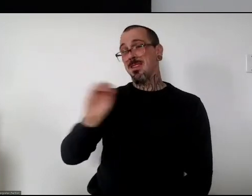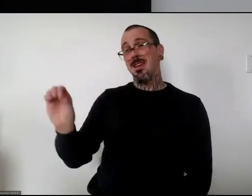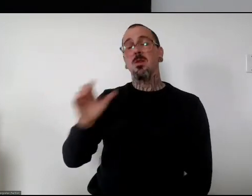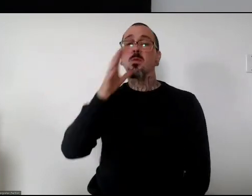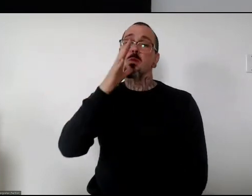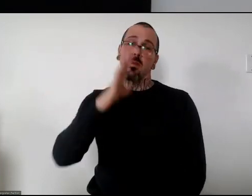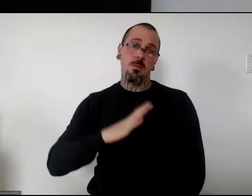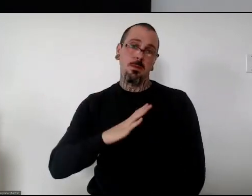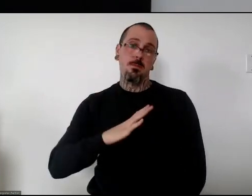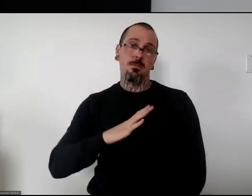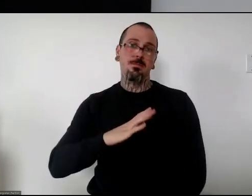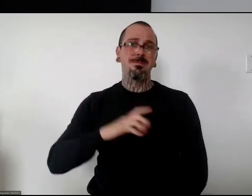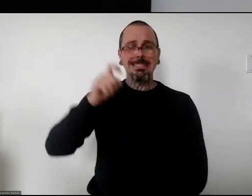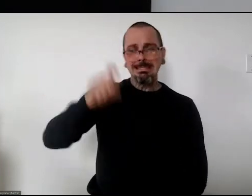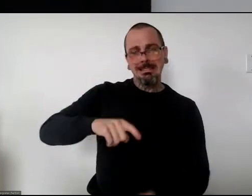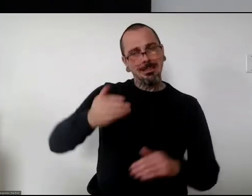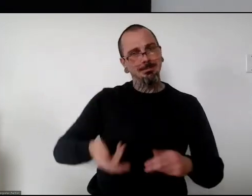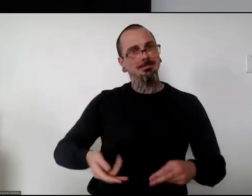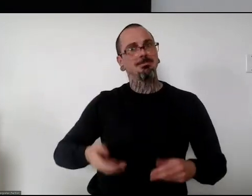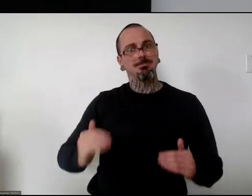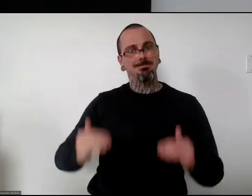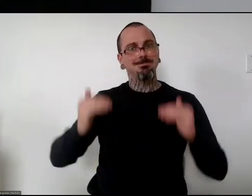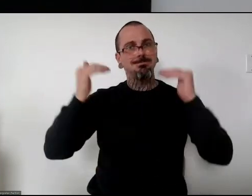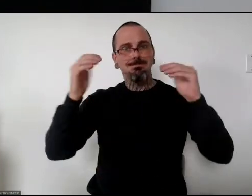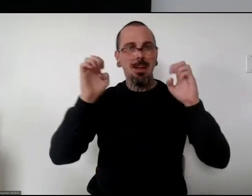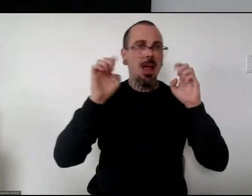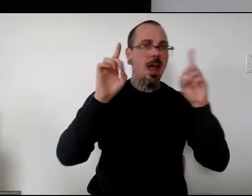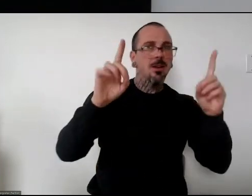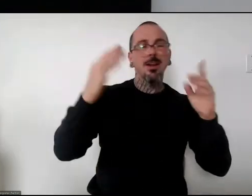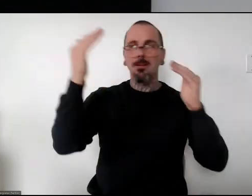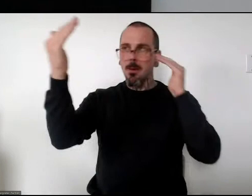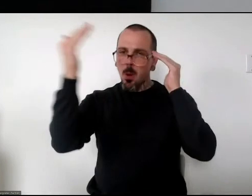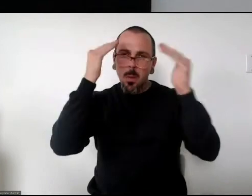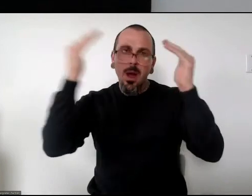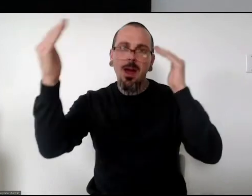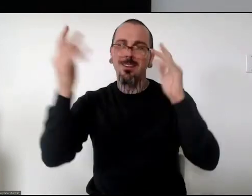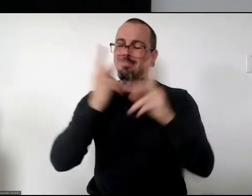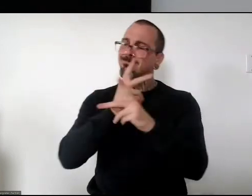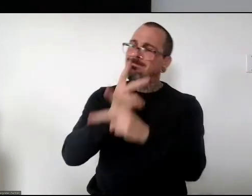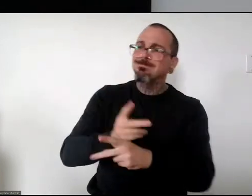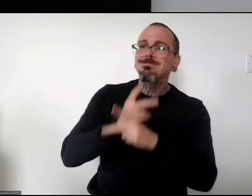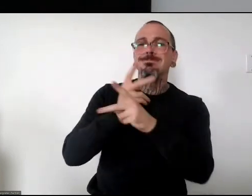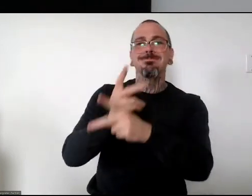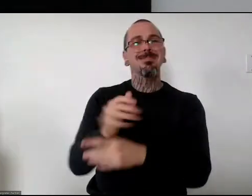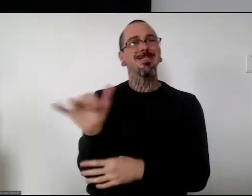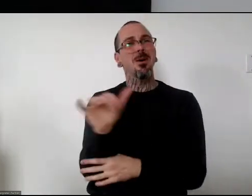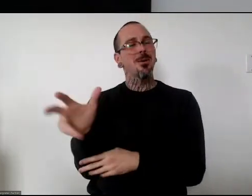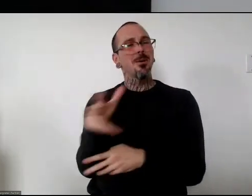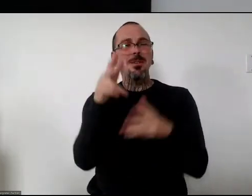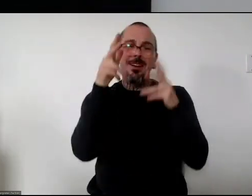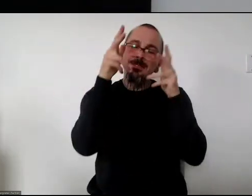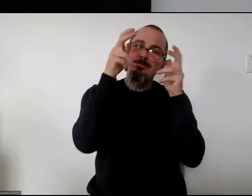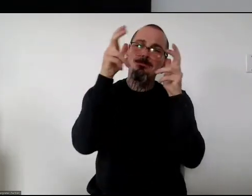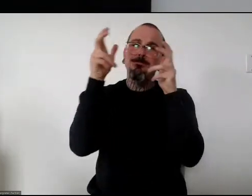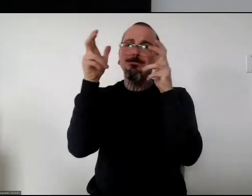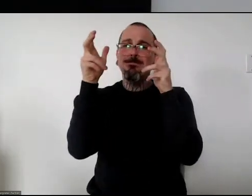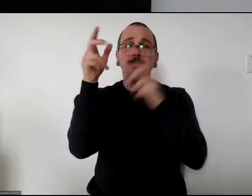education. We need to care more. We need to listen to understand, really listen.